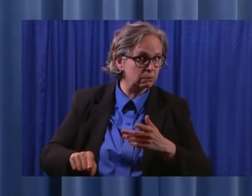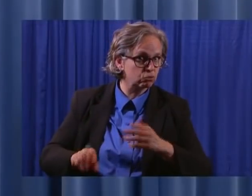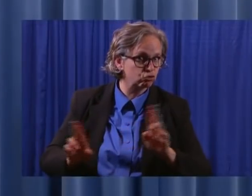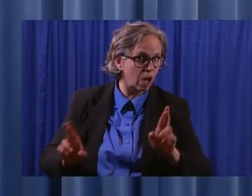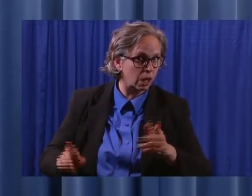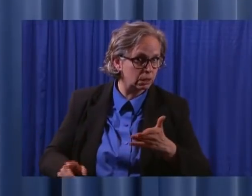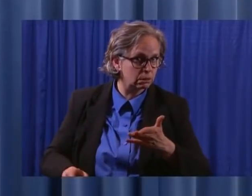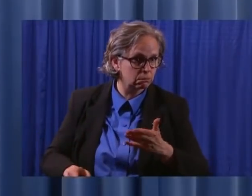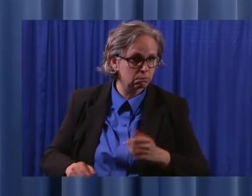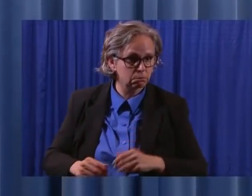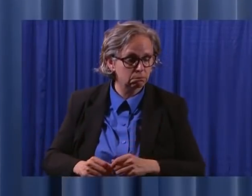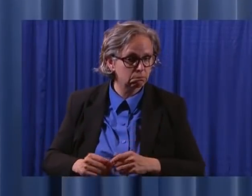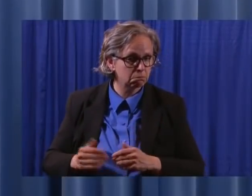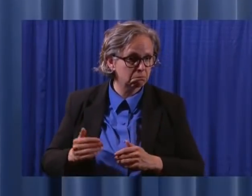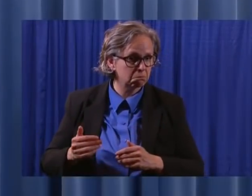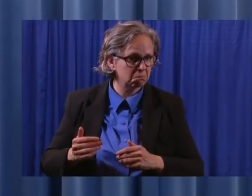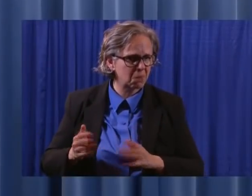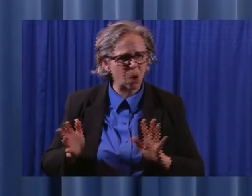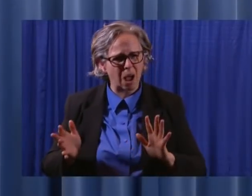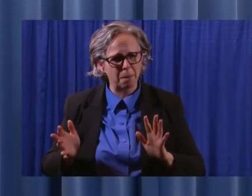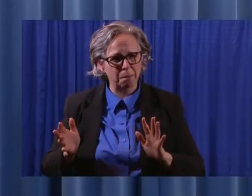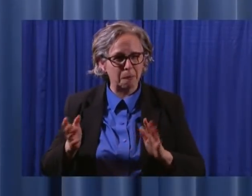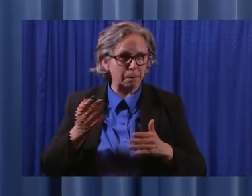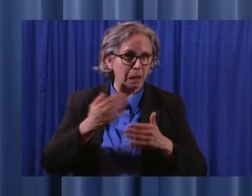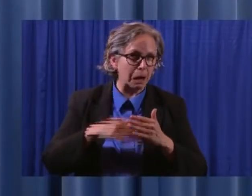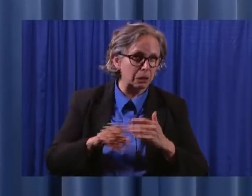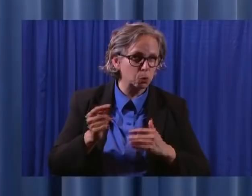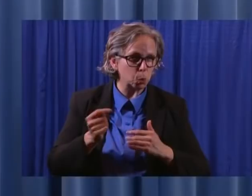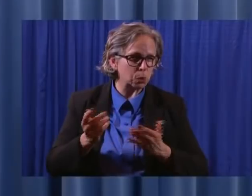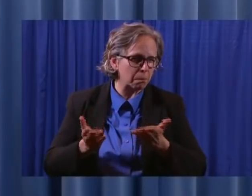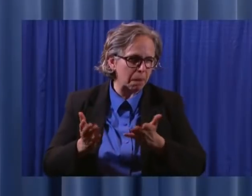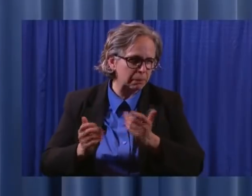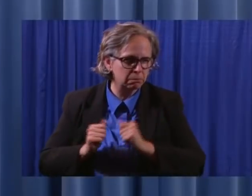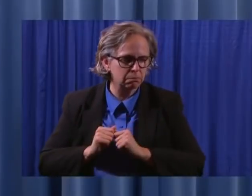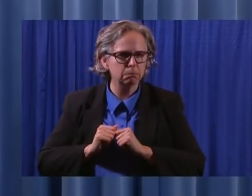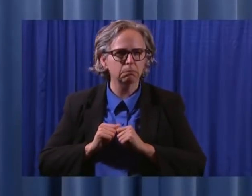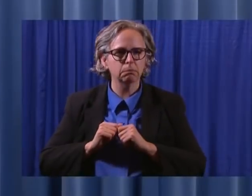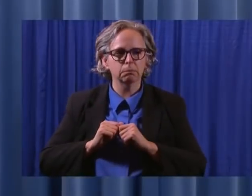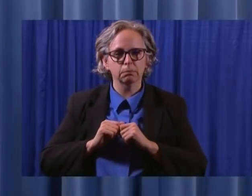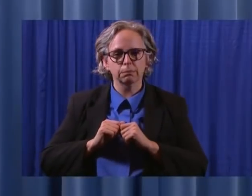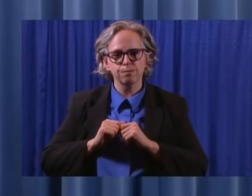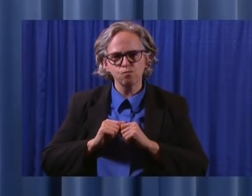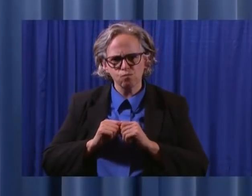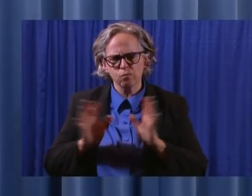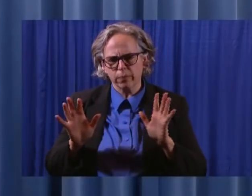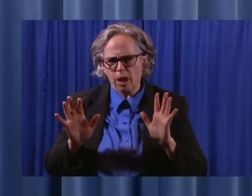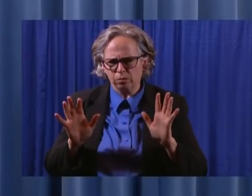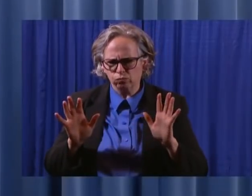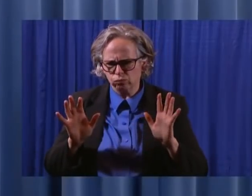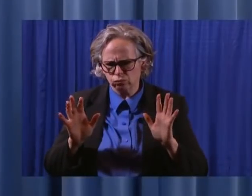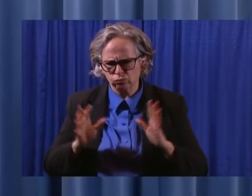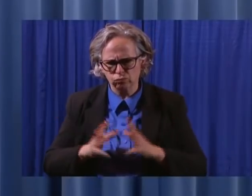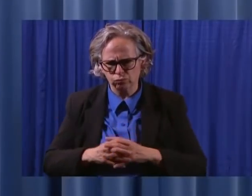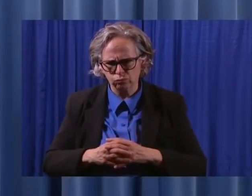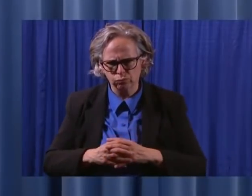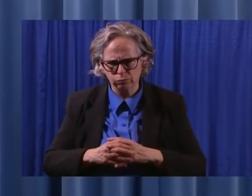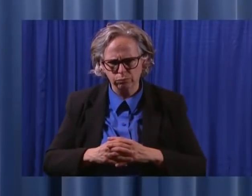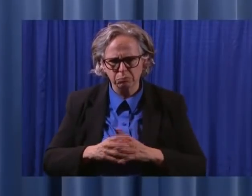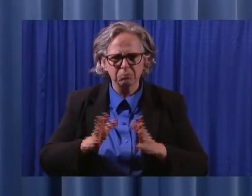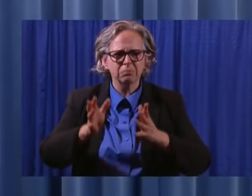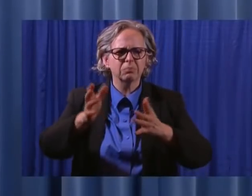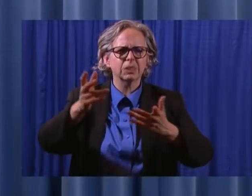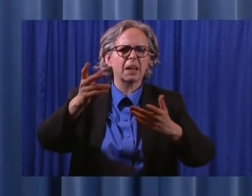probably I would suspect by our Tuesday press conference. But what is going to come out is broad guidelines on